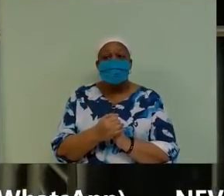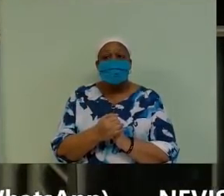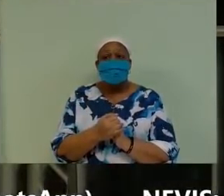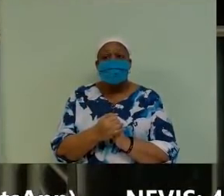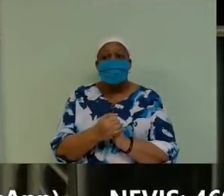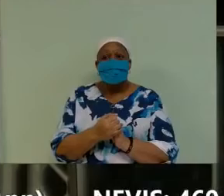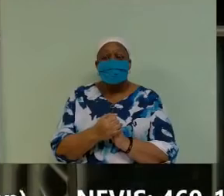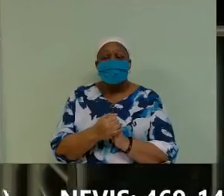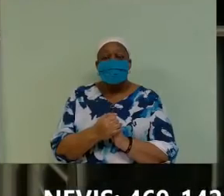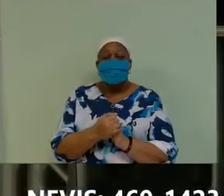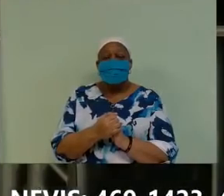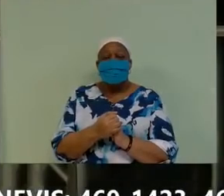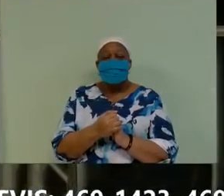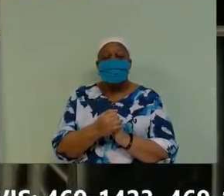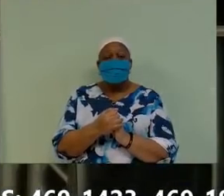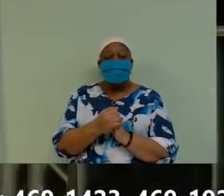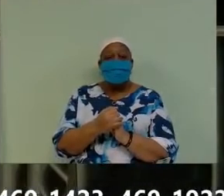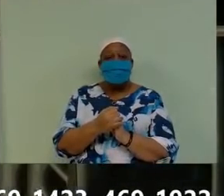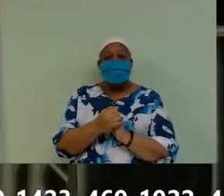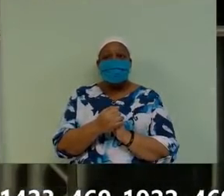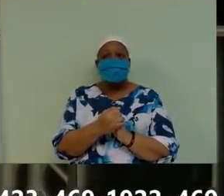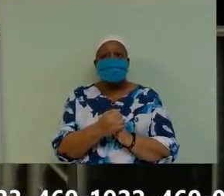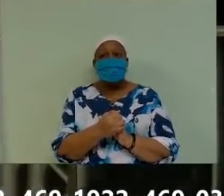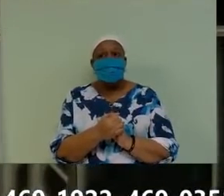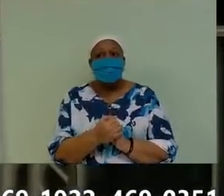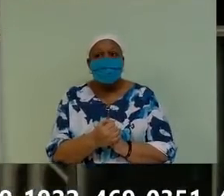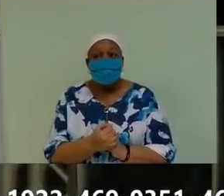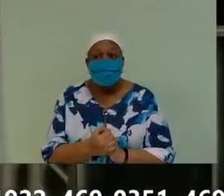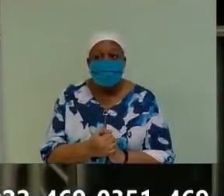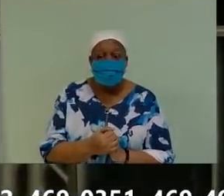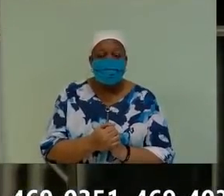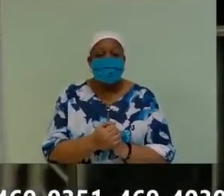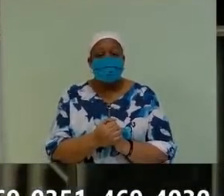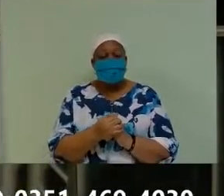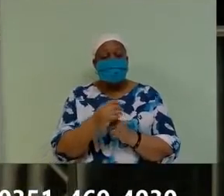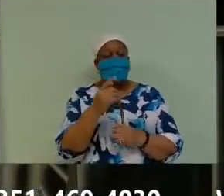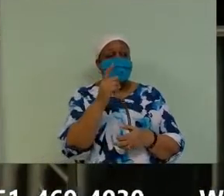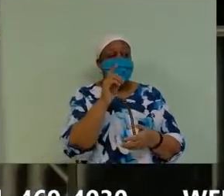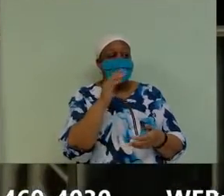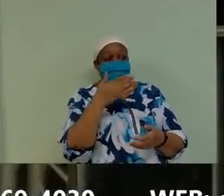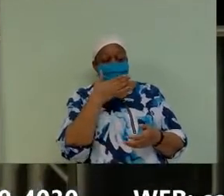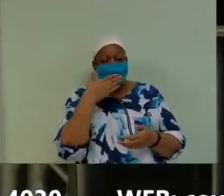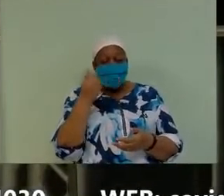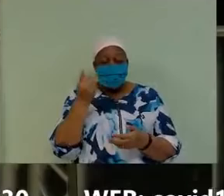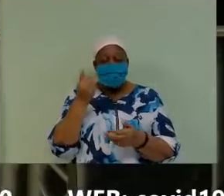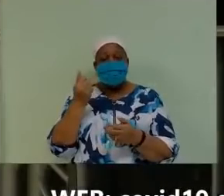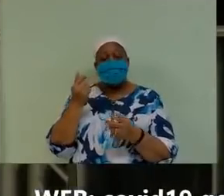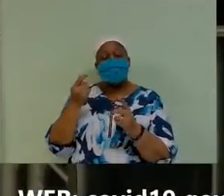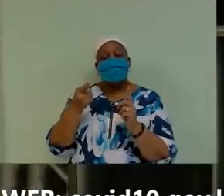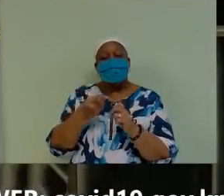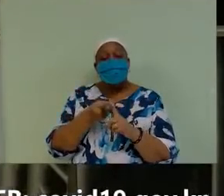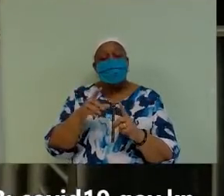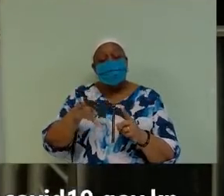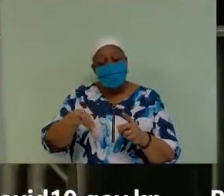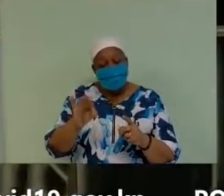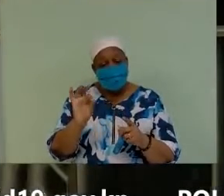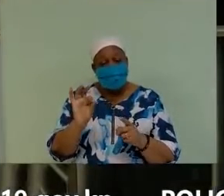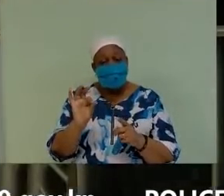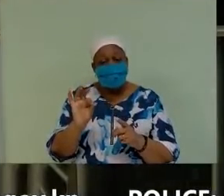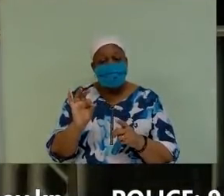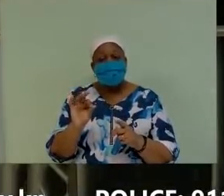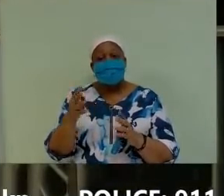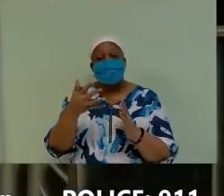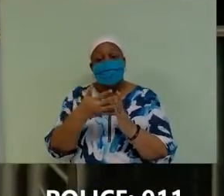country's response, should be that of finding, isolating, testing, and caring for every case,